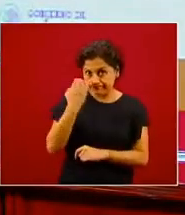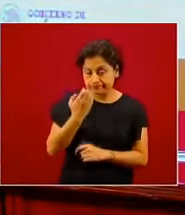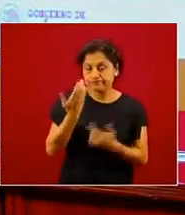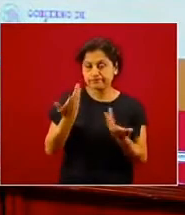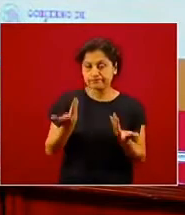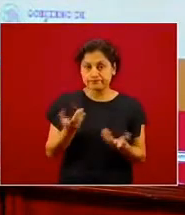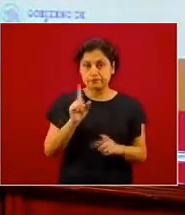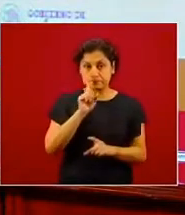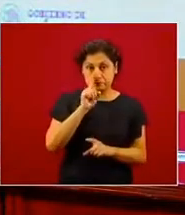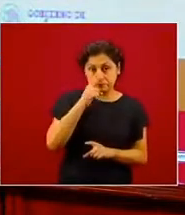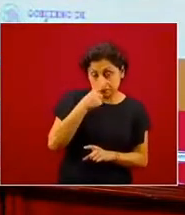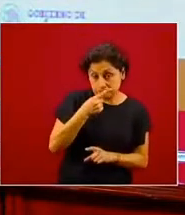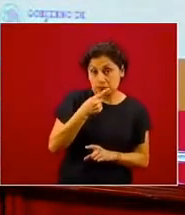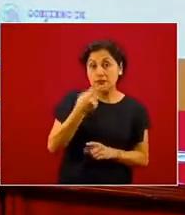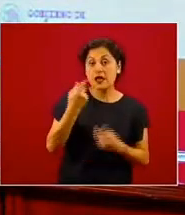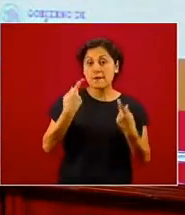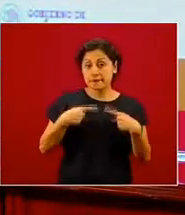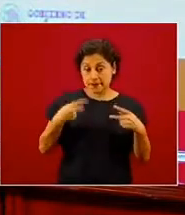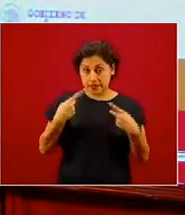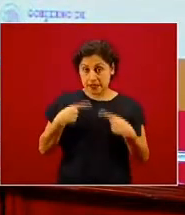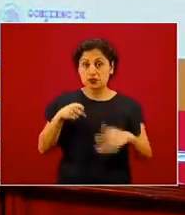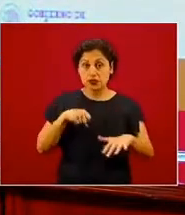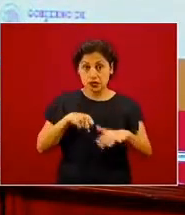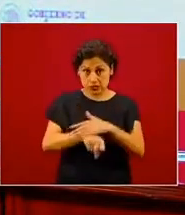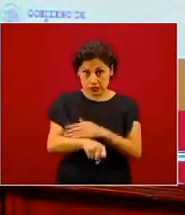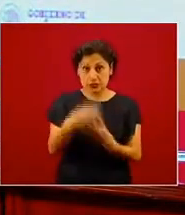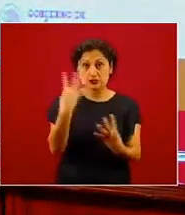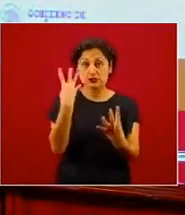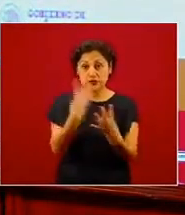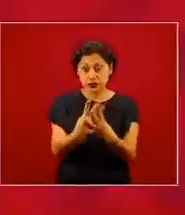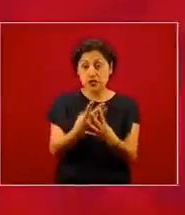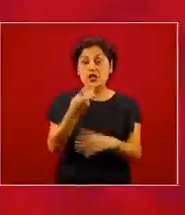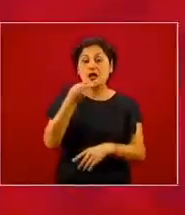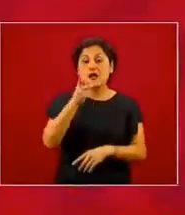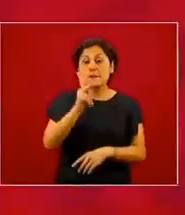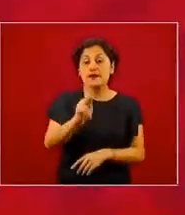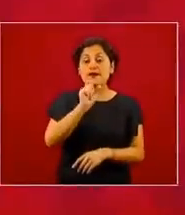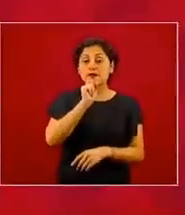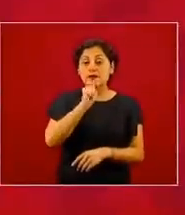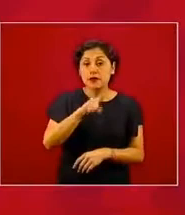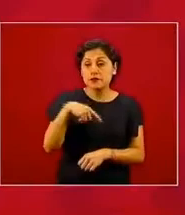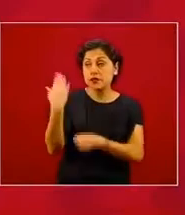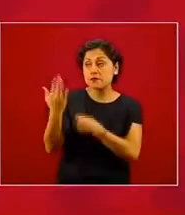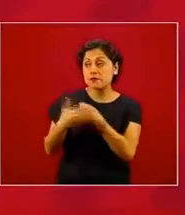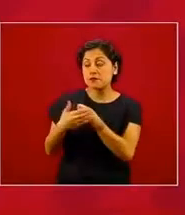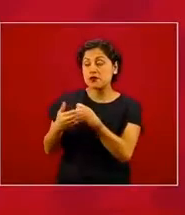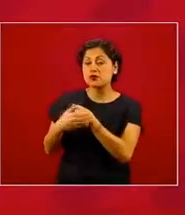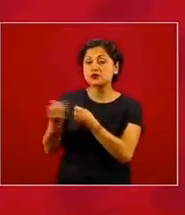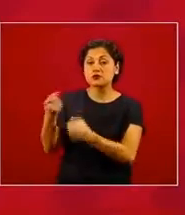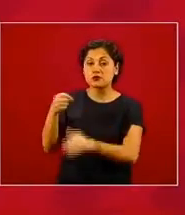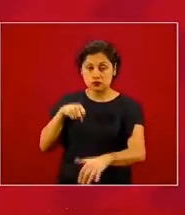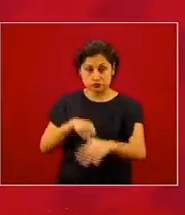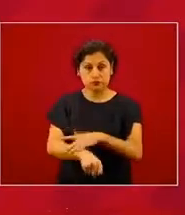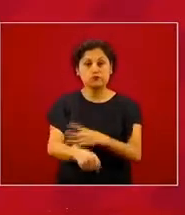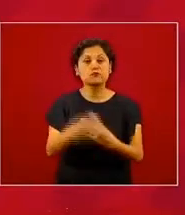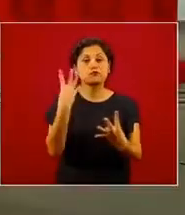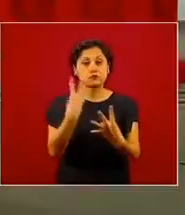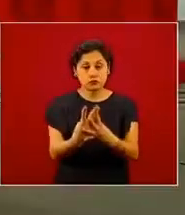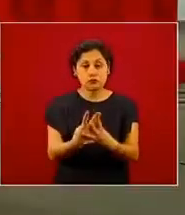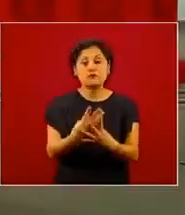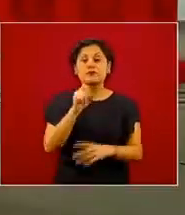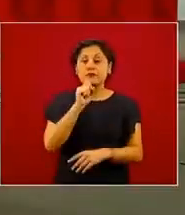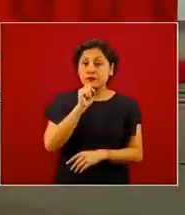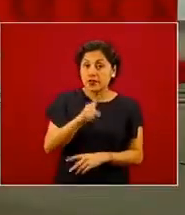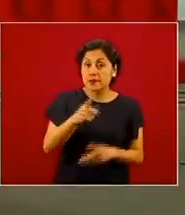1,578 samples. And so that were taken for people who are in detention or persons who are about to go